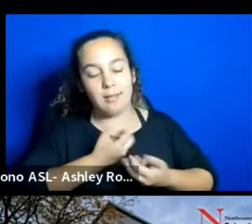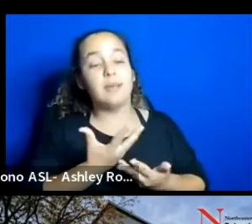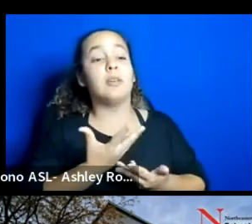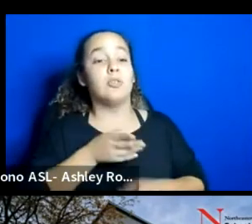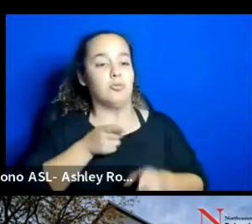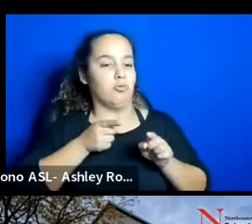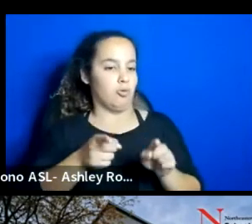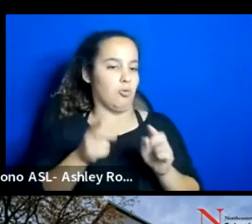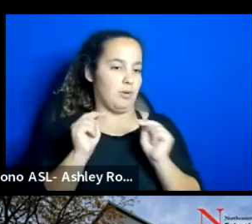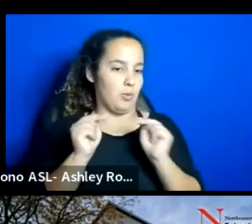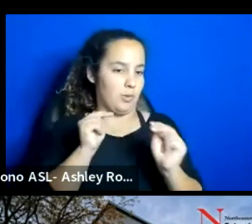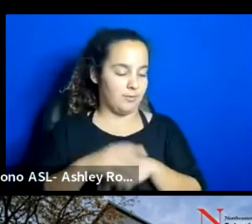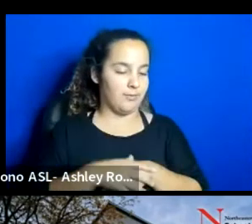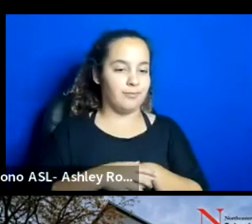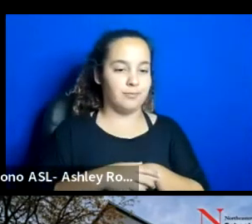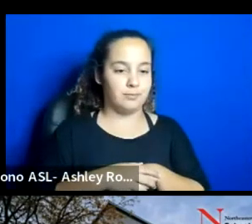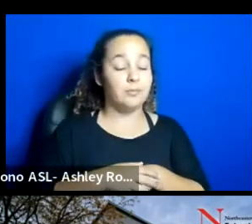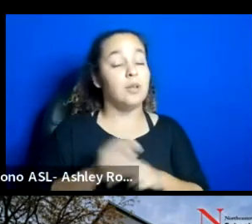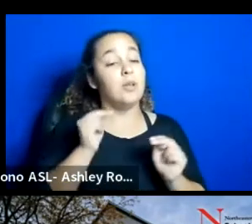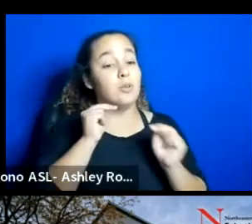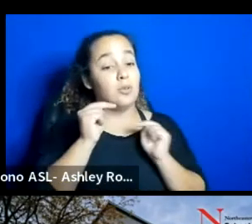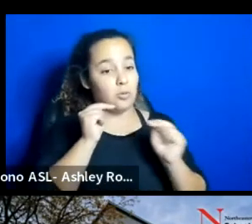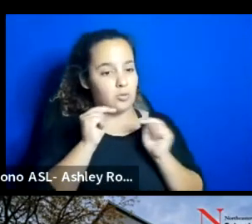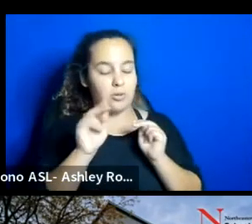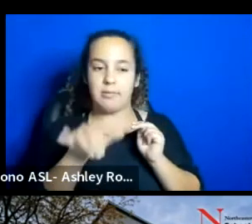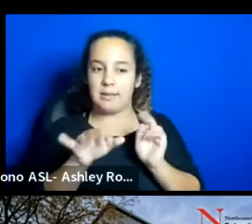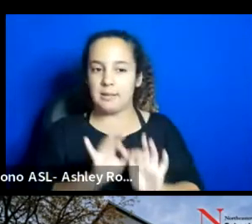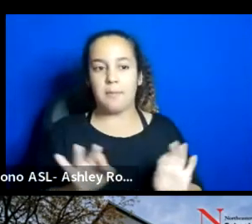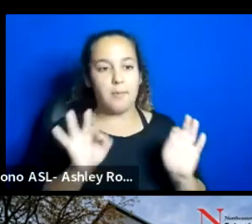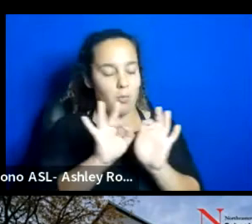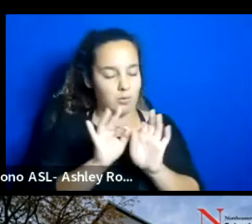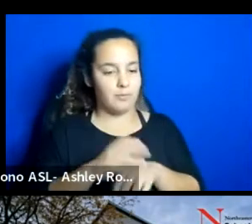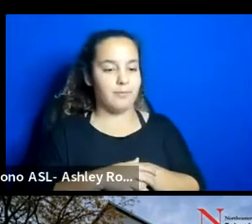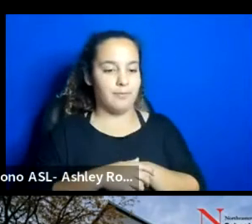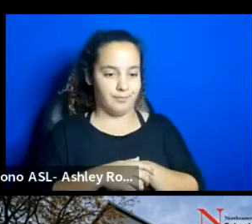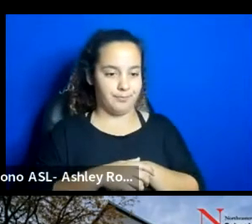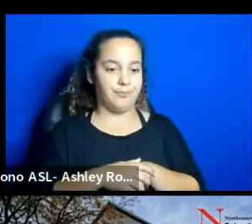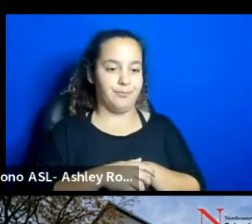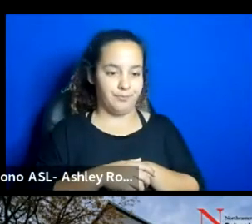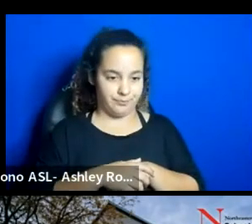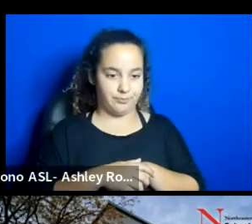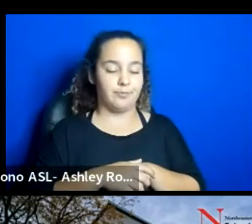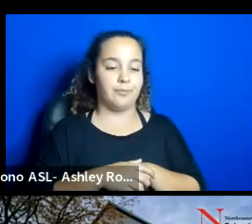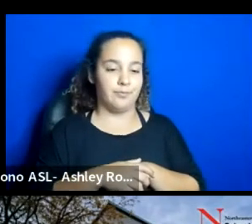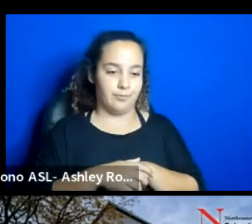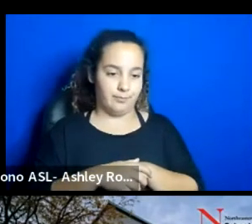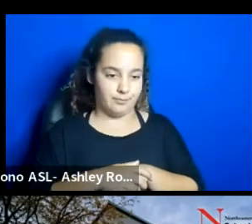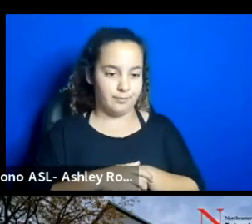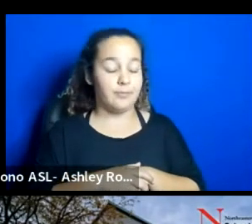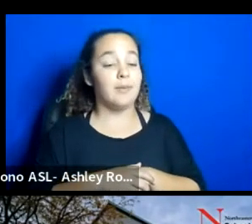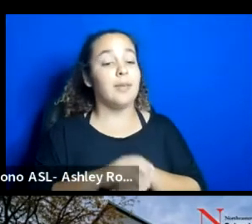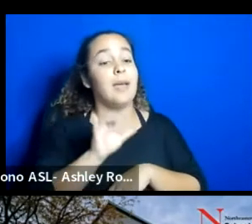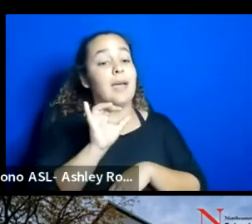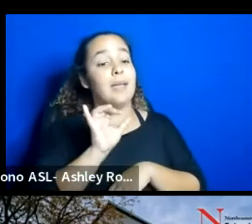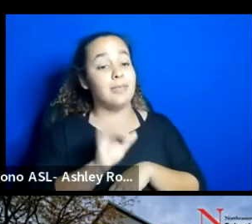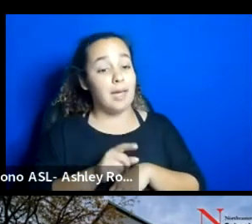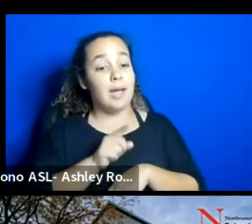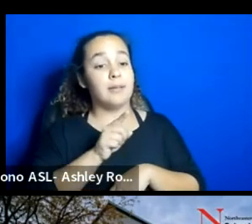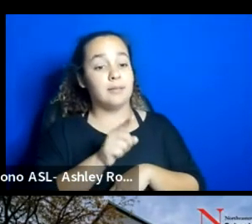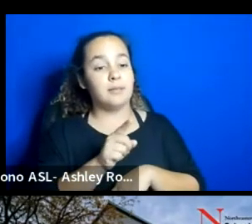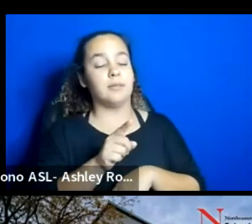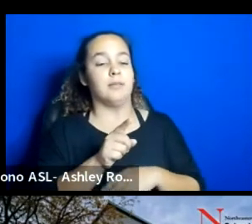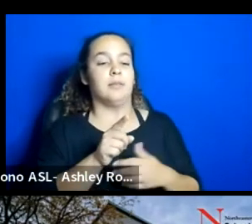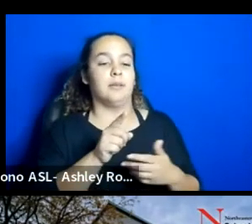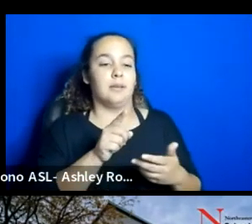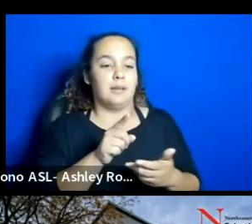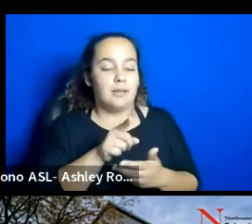negotiations. Negotiations are defined in dynamic terms as fluid processes and as spaces where a certain